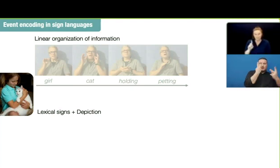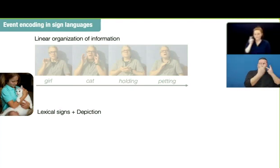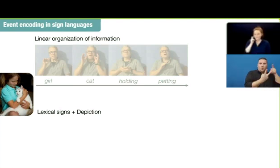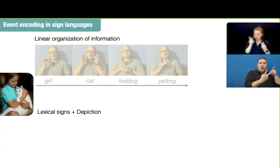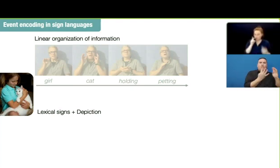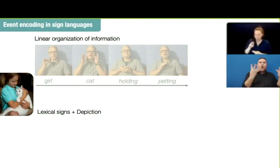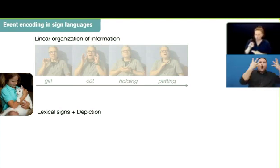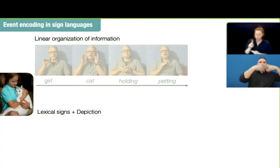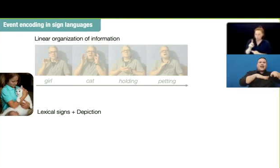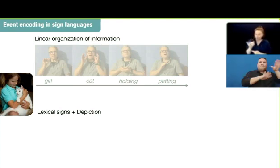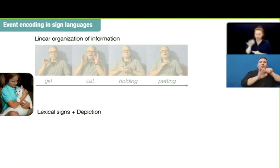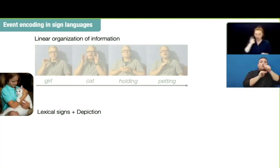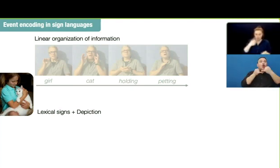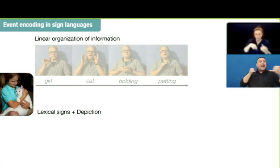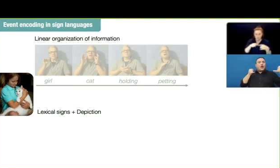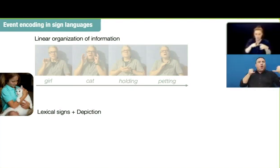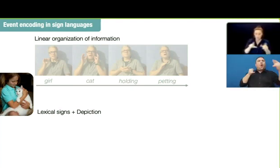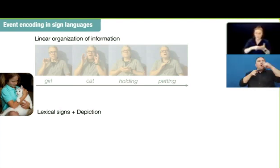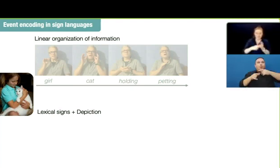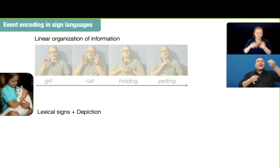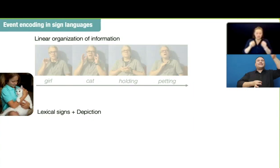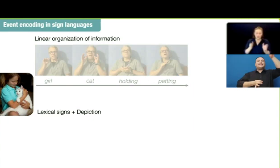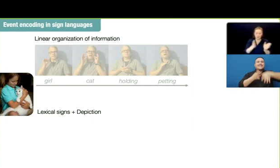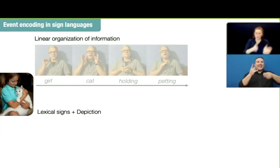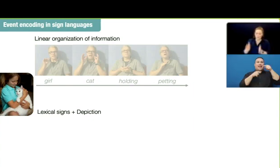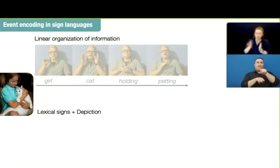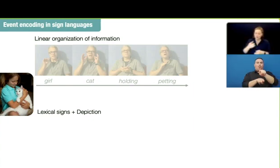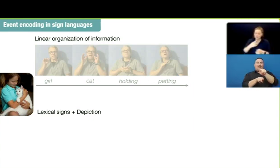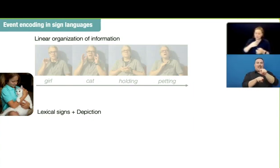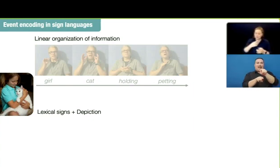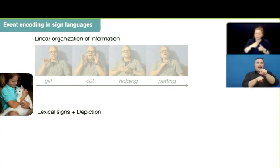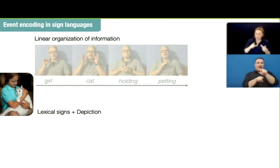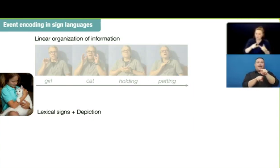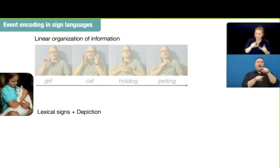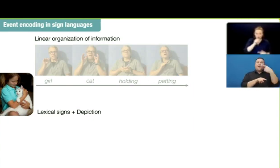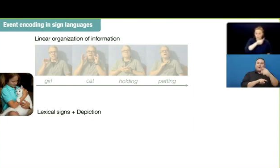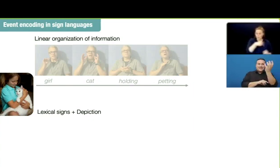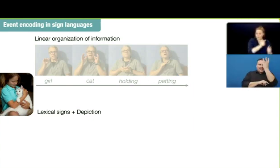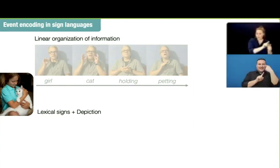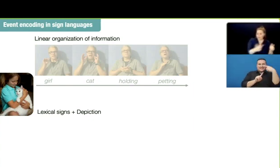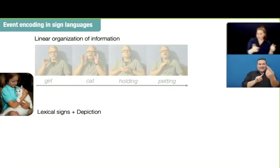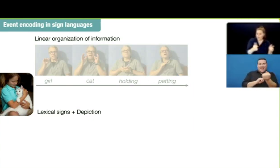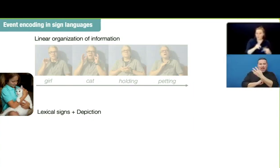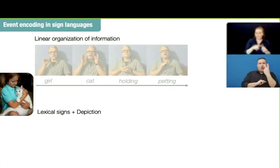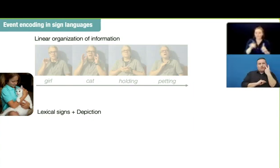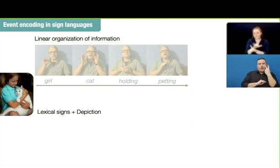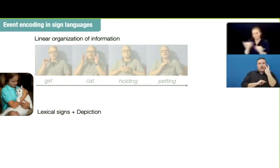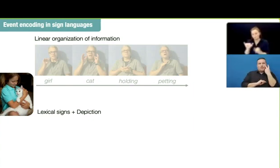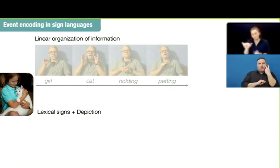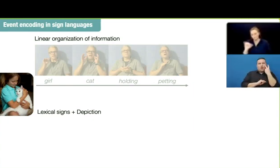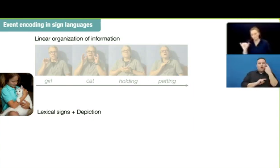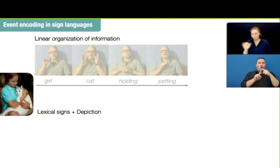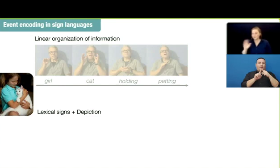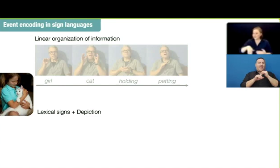languages allows organizing information not only linearly, but also simultaneously. In the next example, we will see that